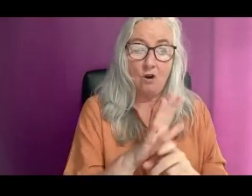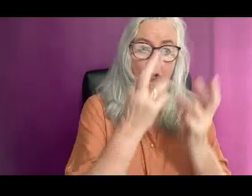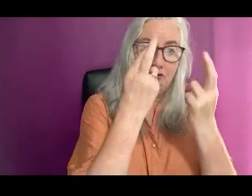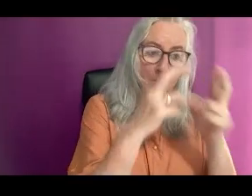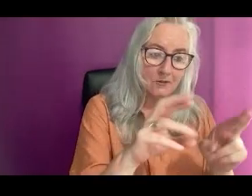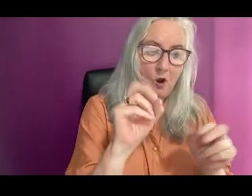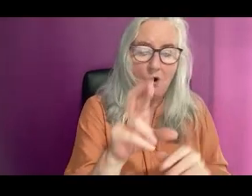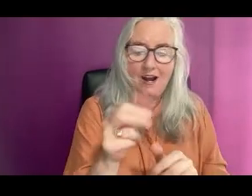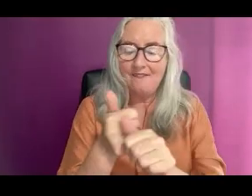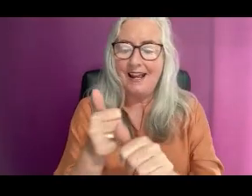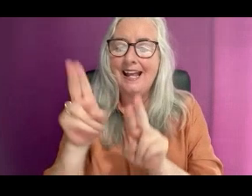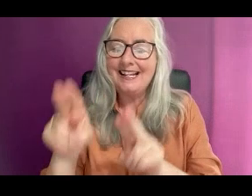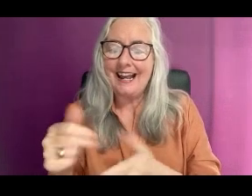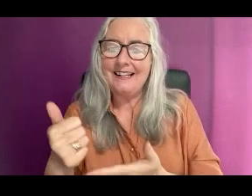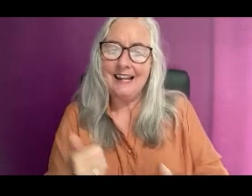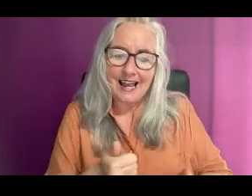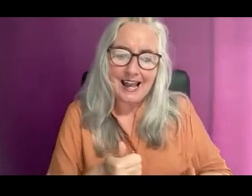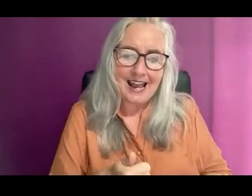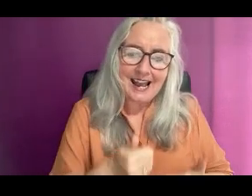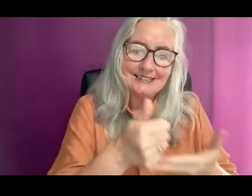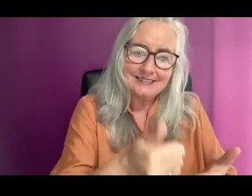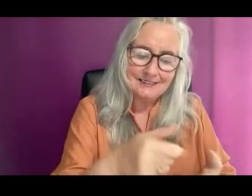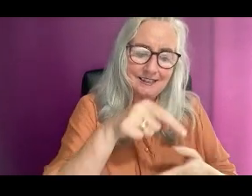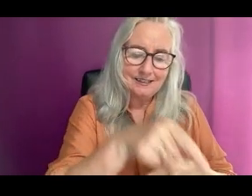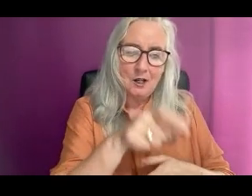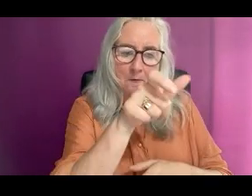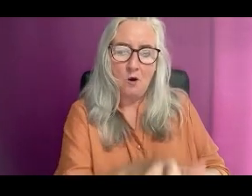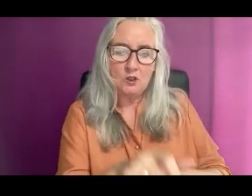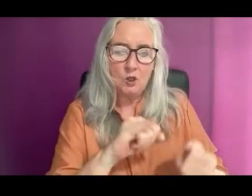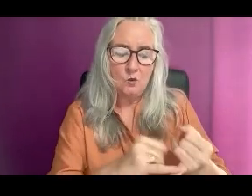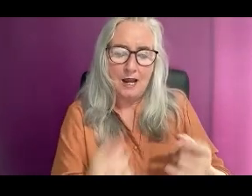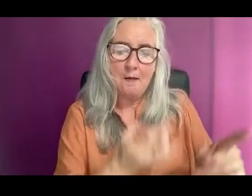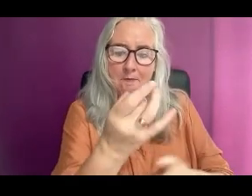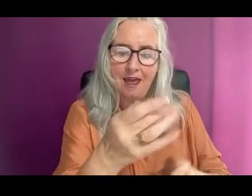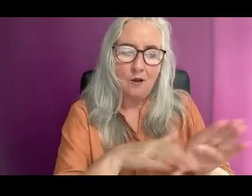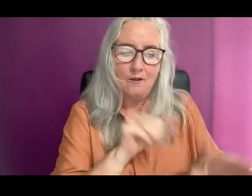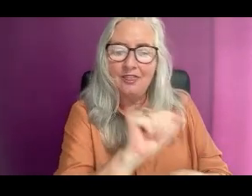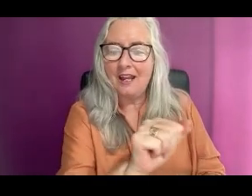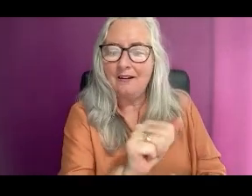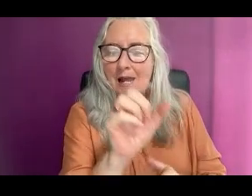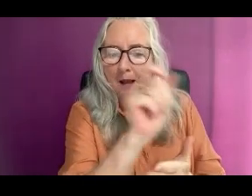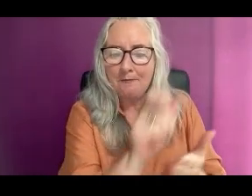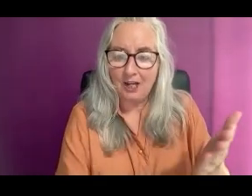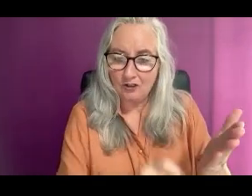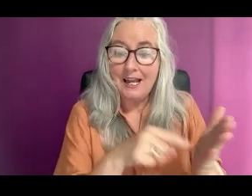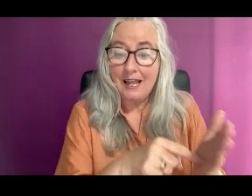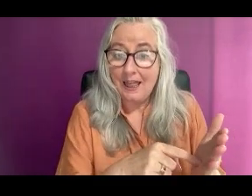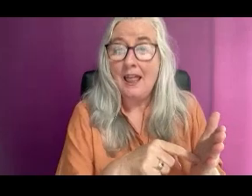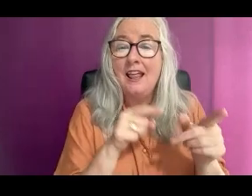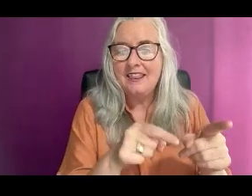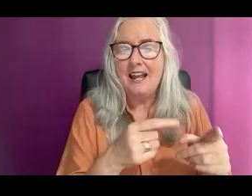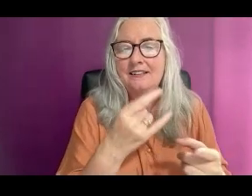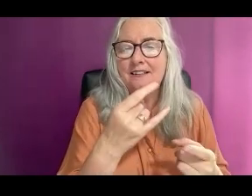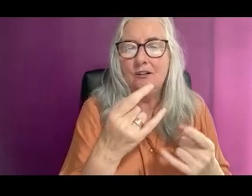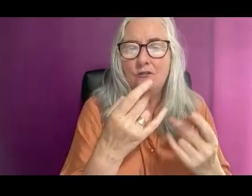who can assist the applicant as well within their application. And that advocate or representative doesn't need to